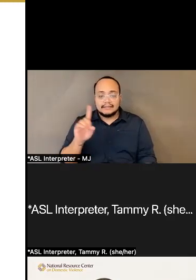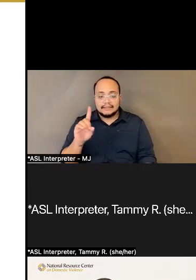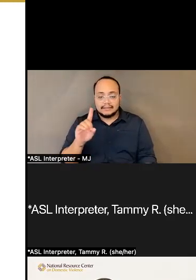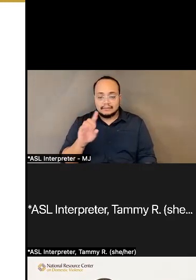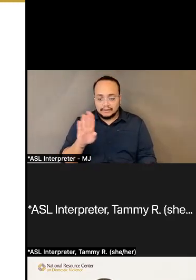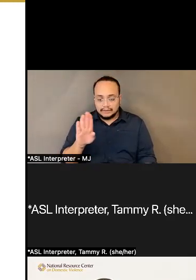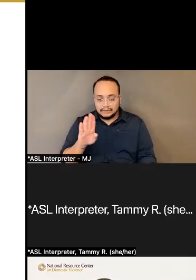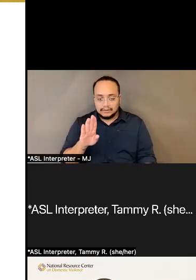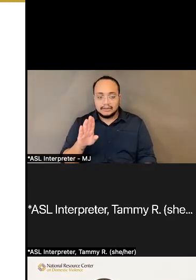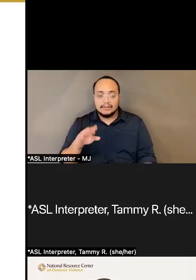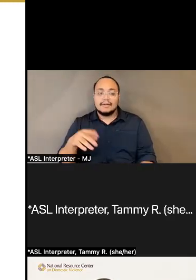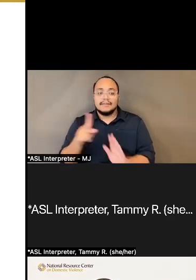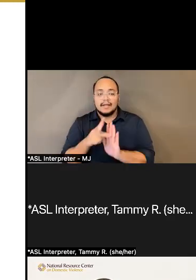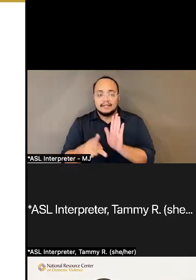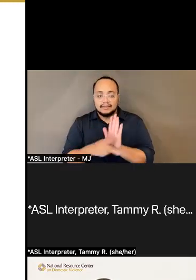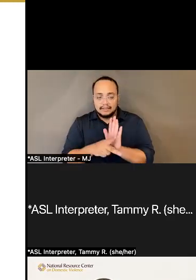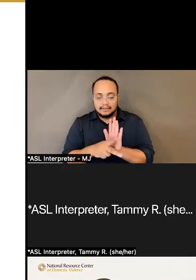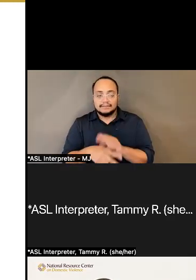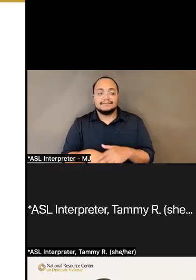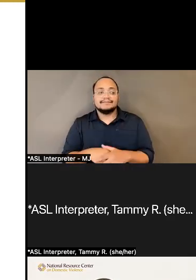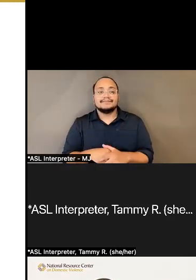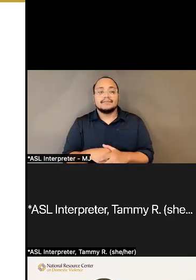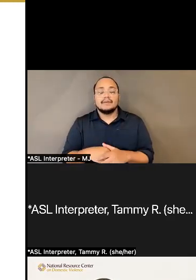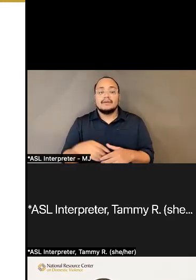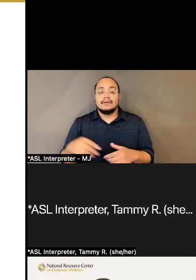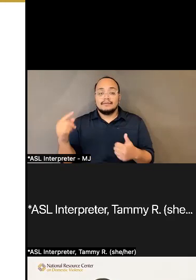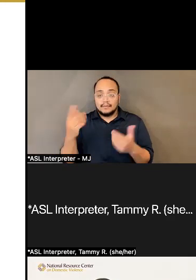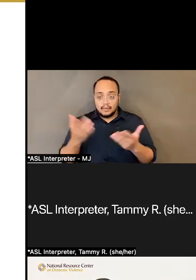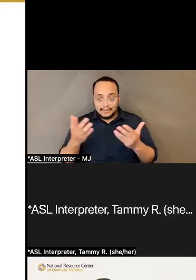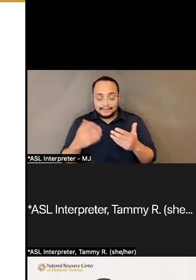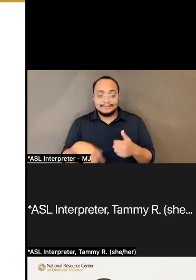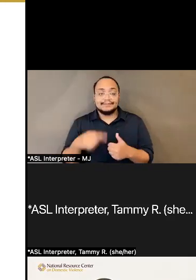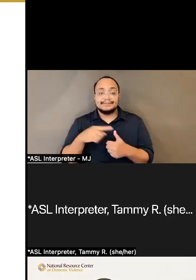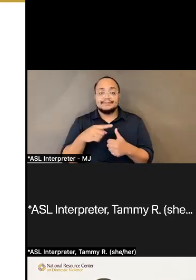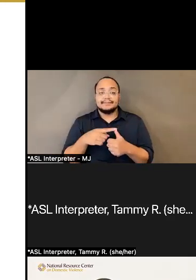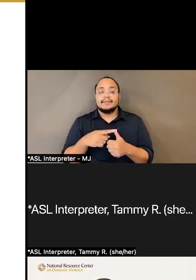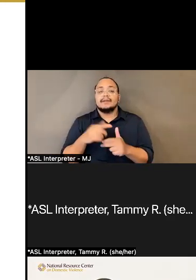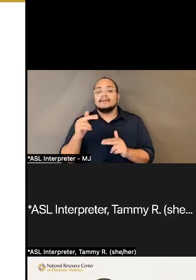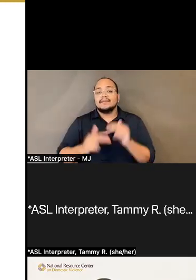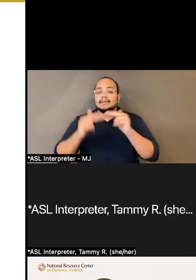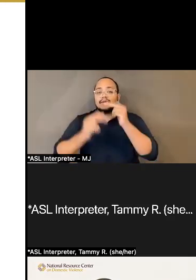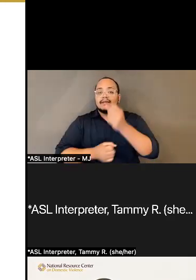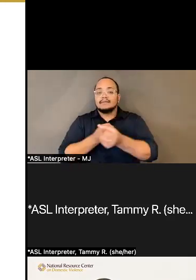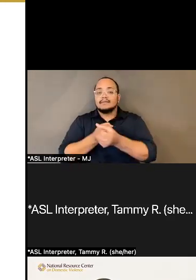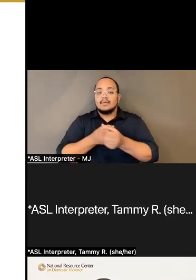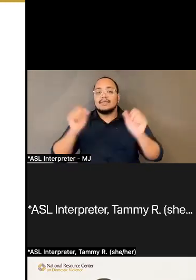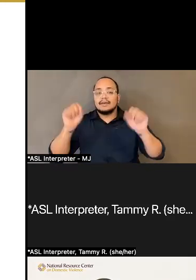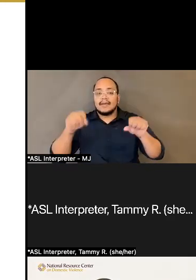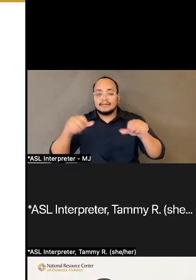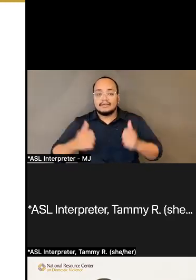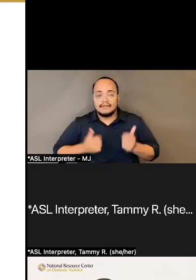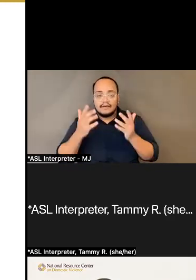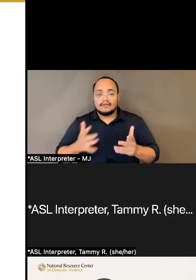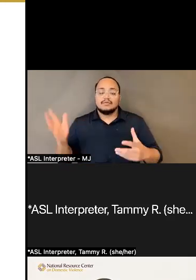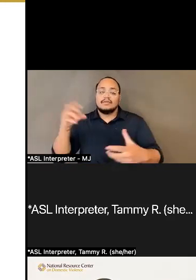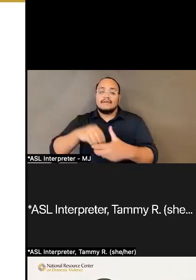priorities to 1, build and support the capacity of survivors to engage in policy and